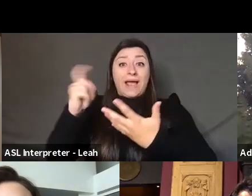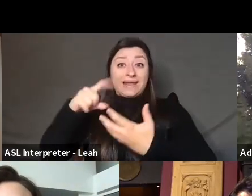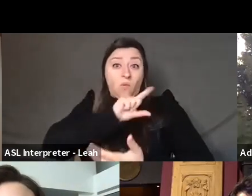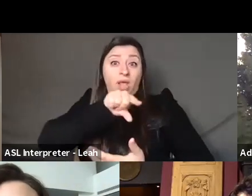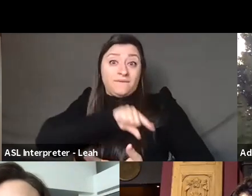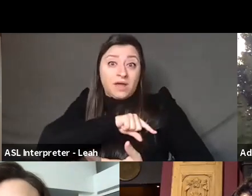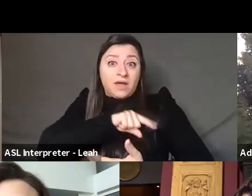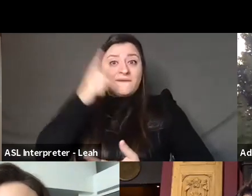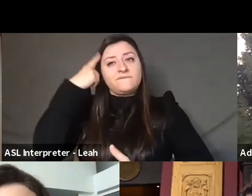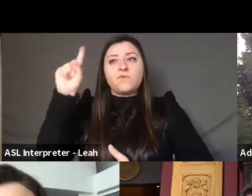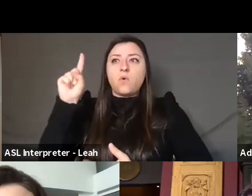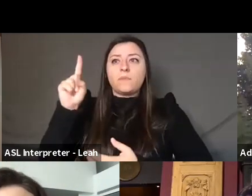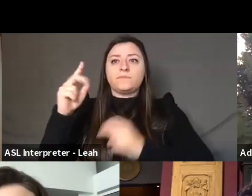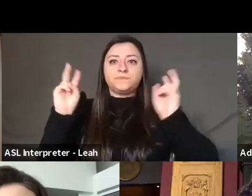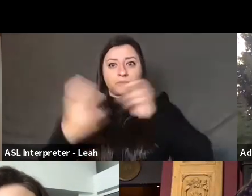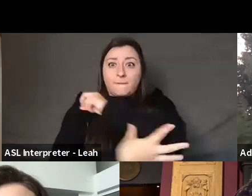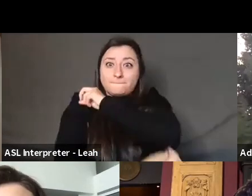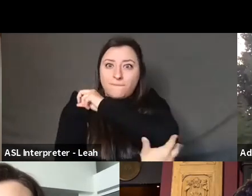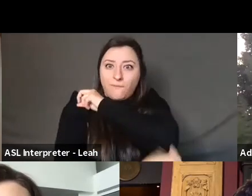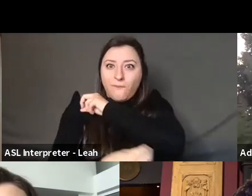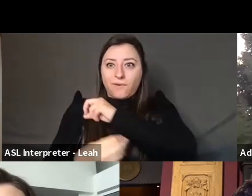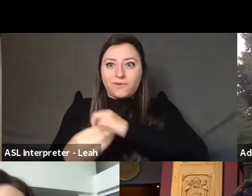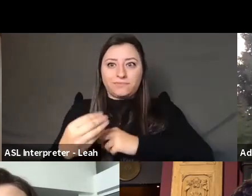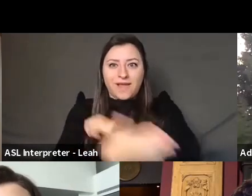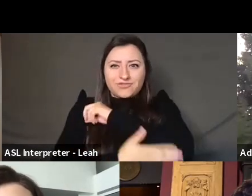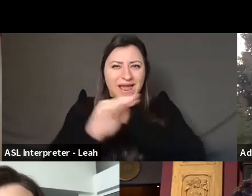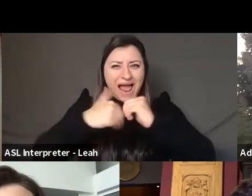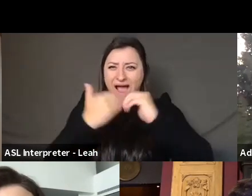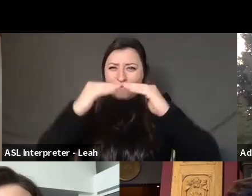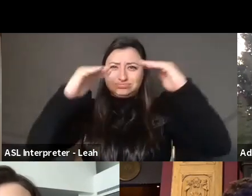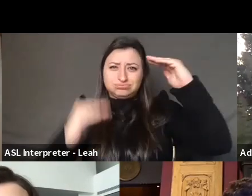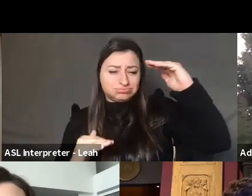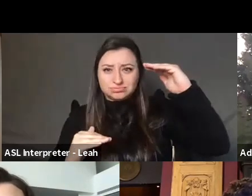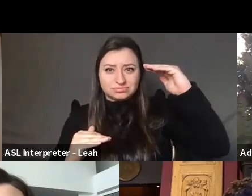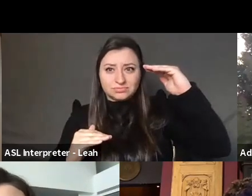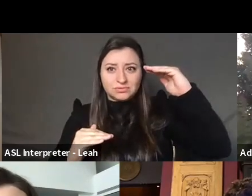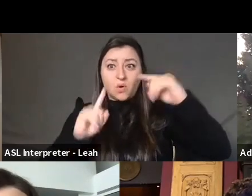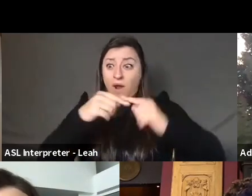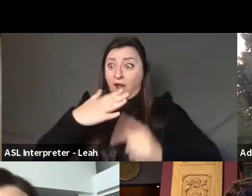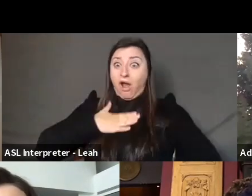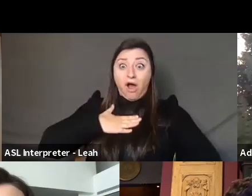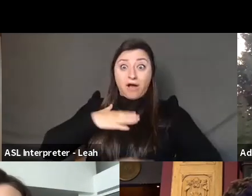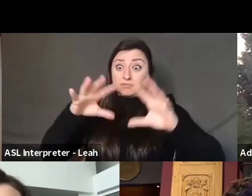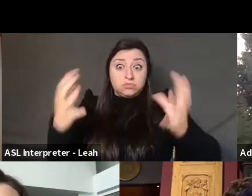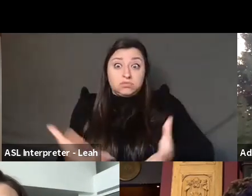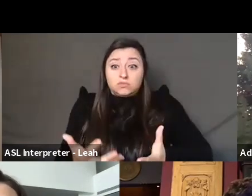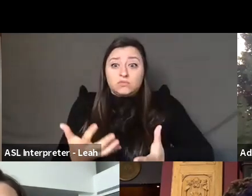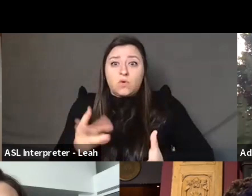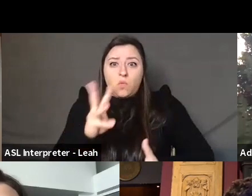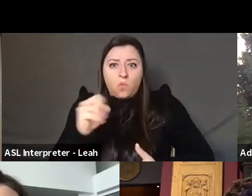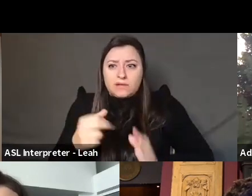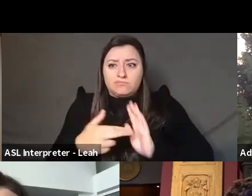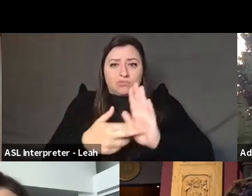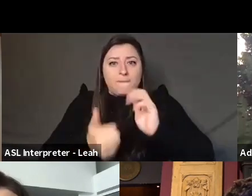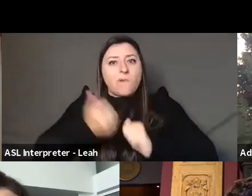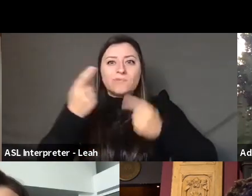an objectively poor country. How did we get to be such a poor country when our diaspora represents some of the most